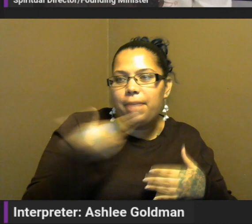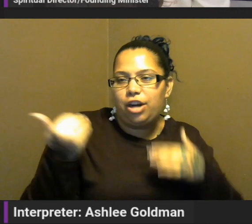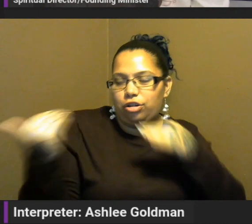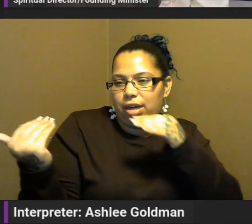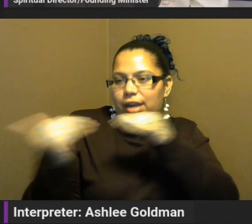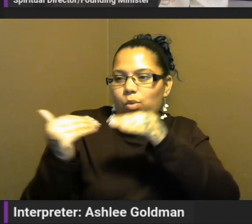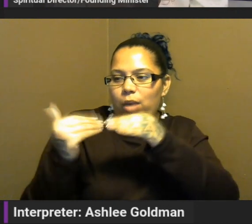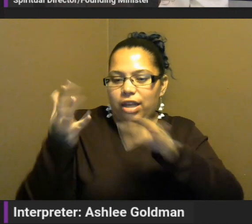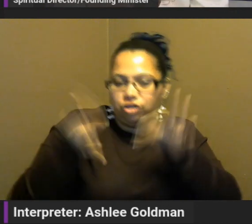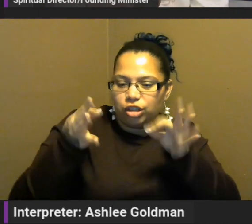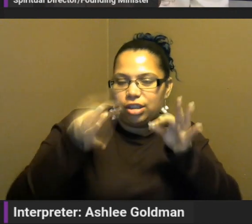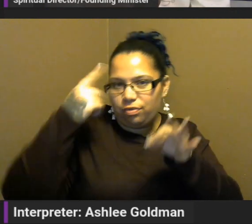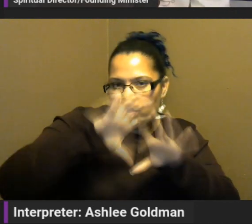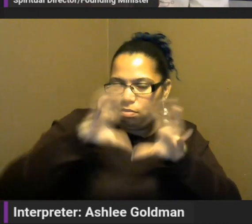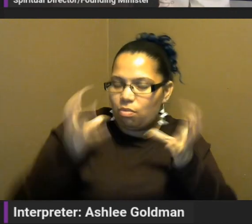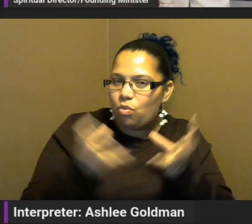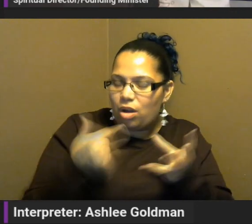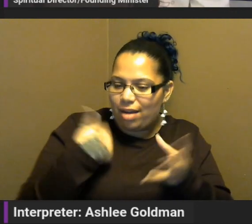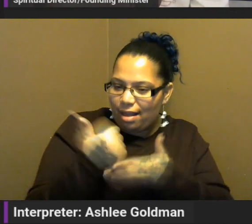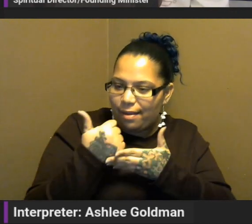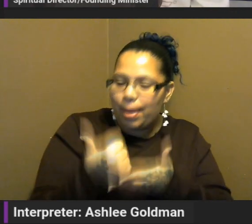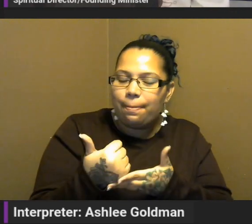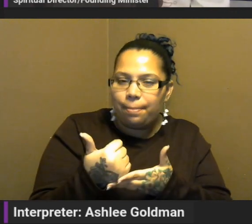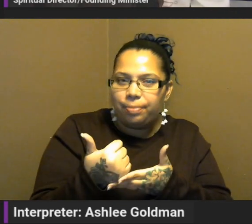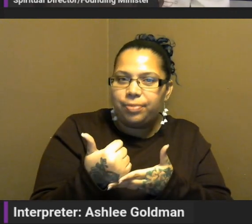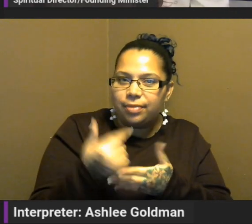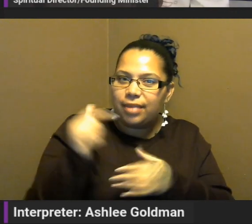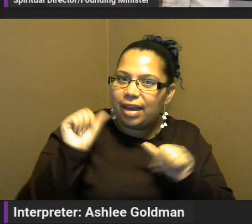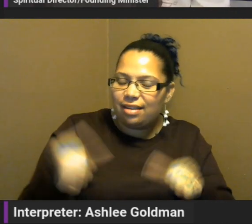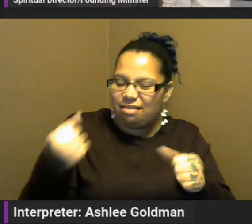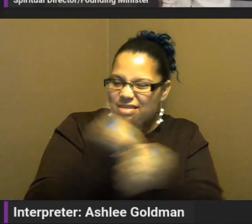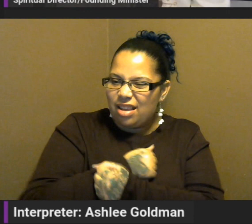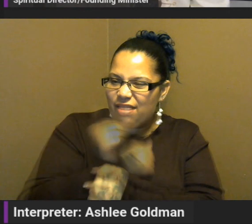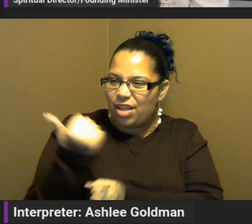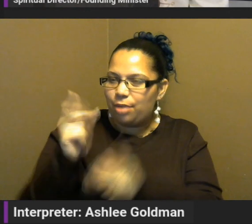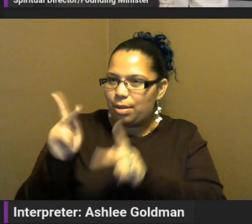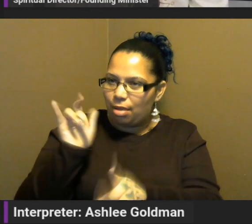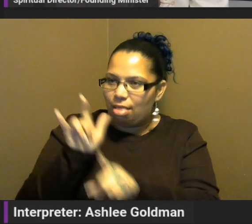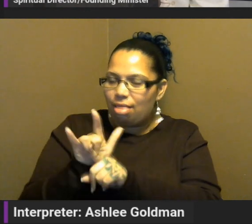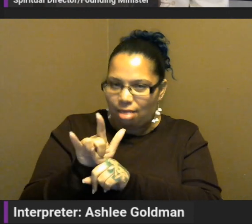to the world, to love others, to listen.